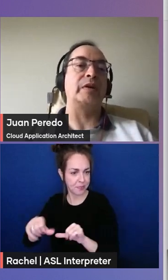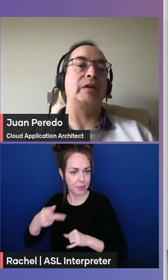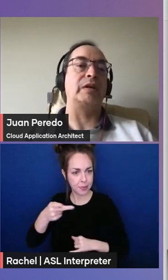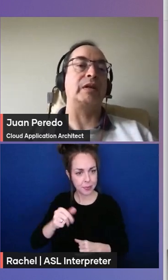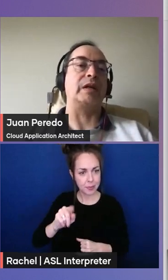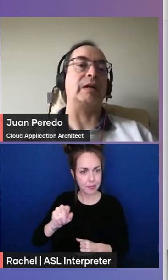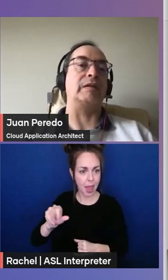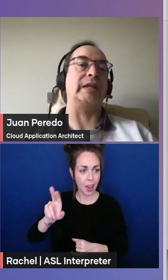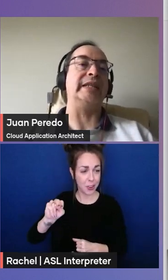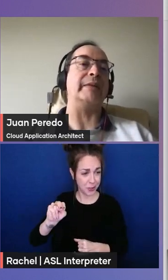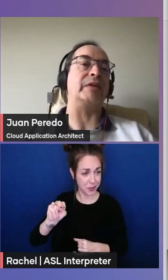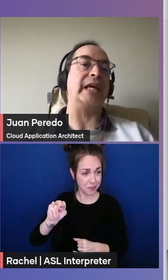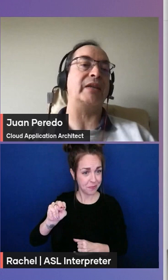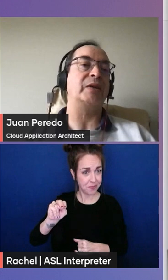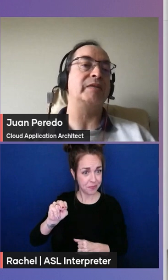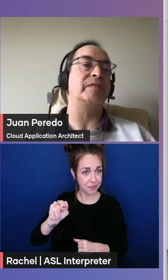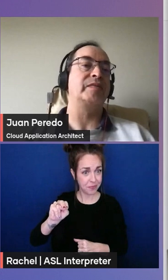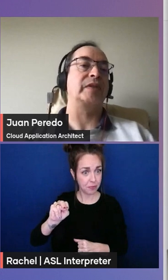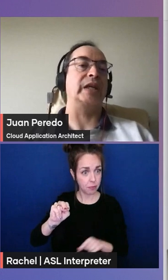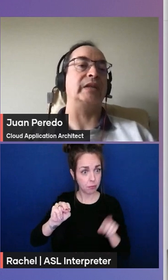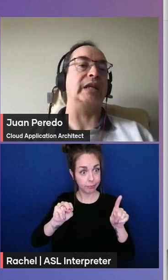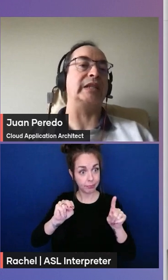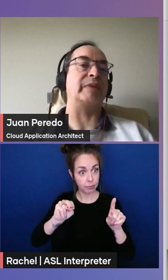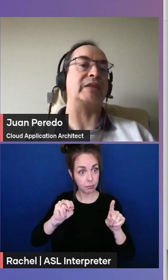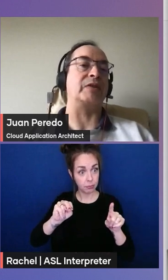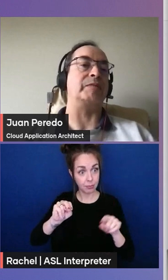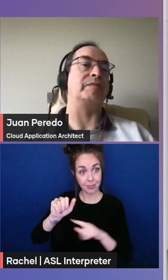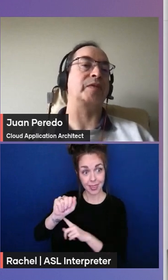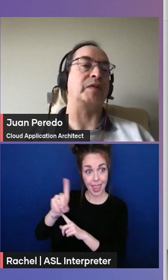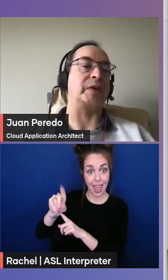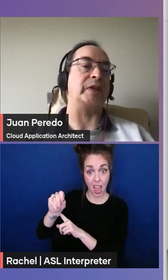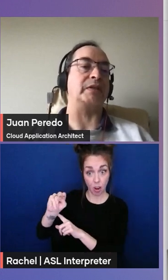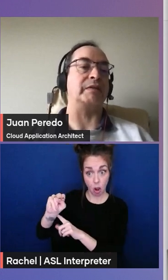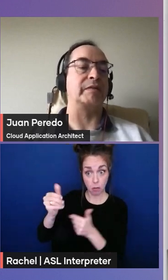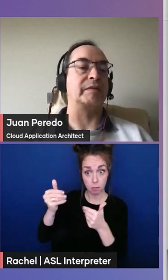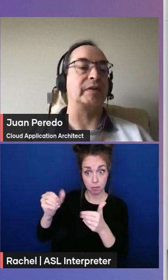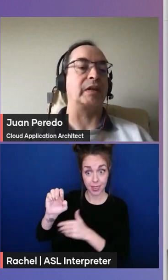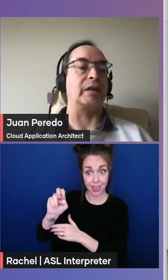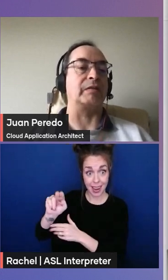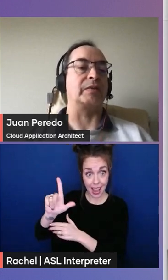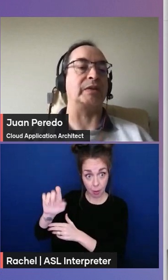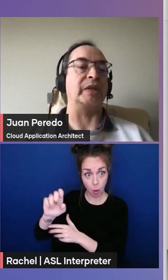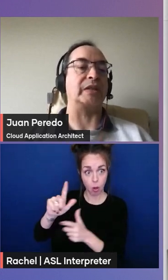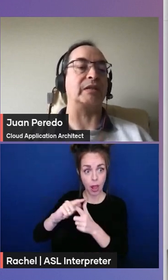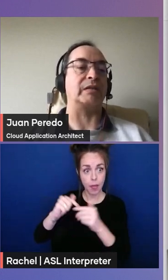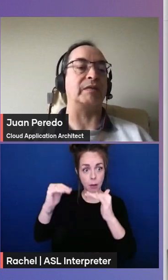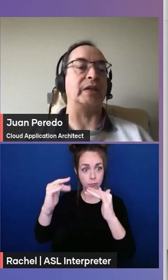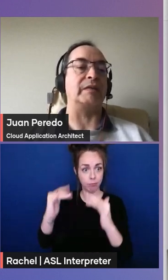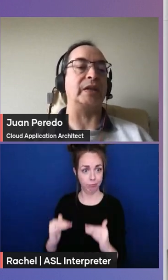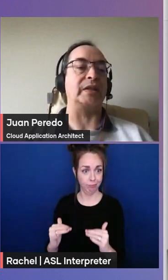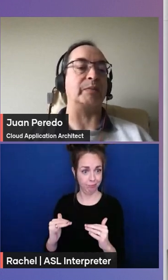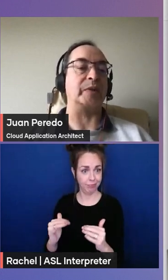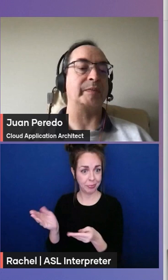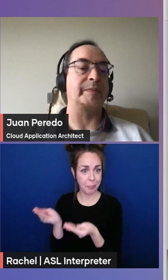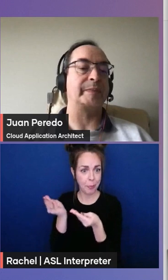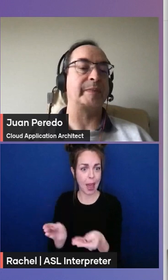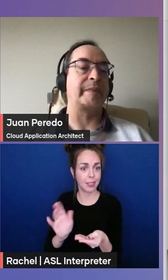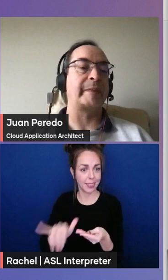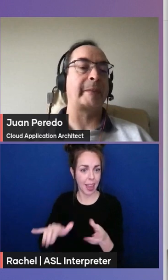up, enable the add-on, and then let's pass some configuration, which makes it very, very